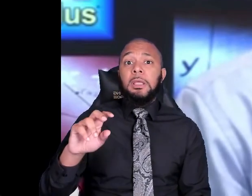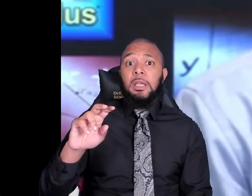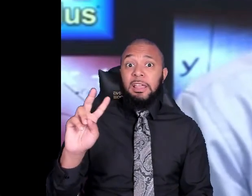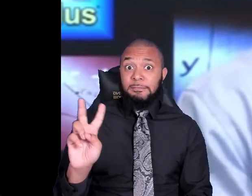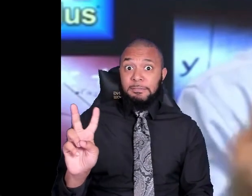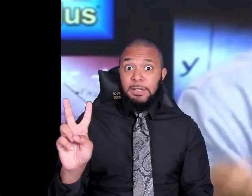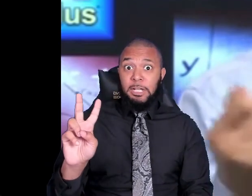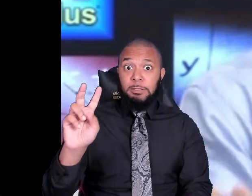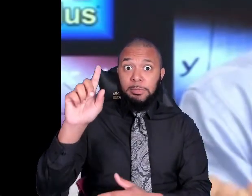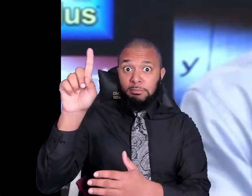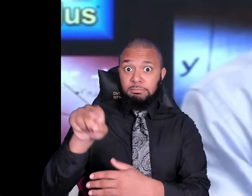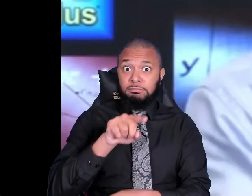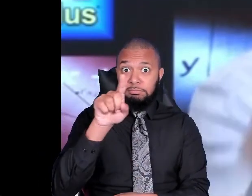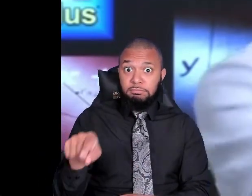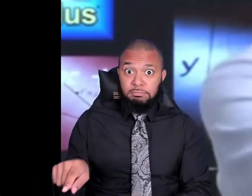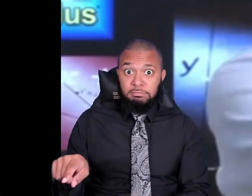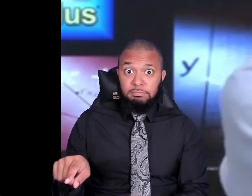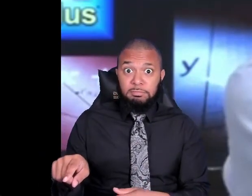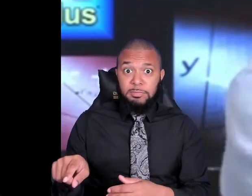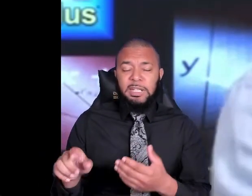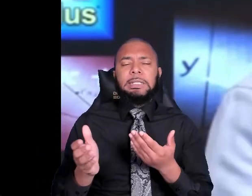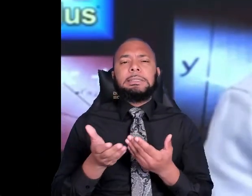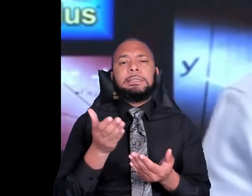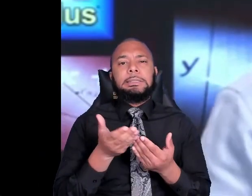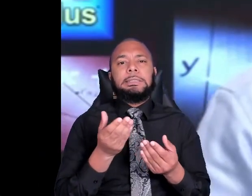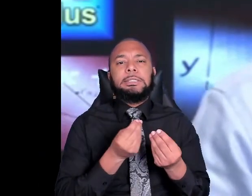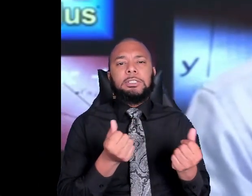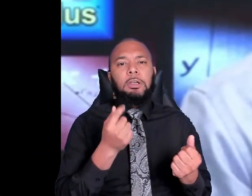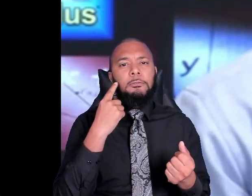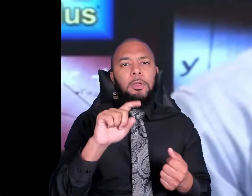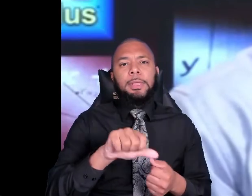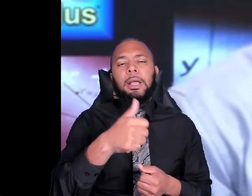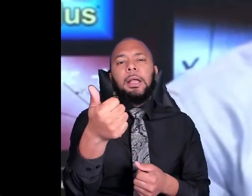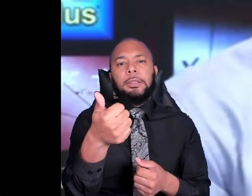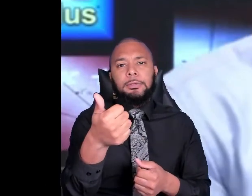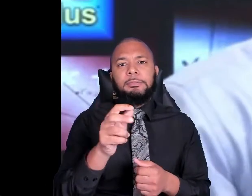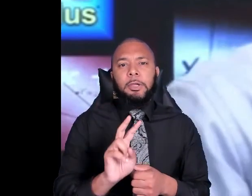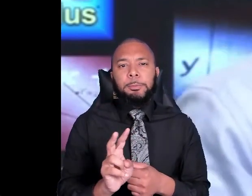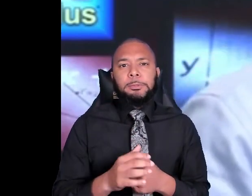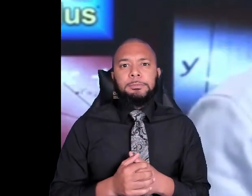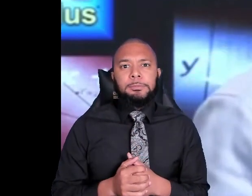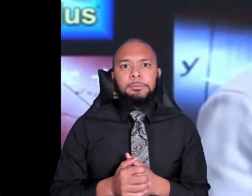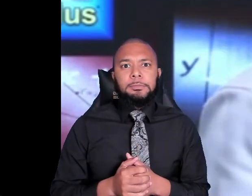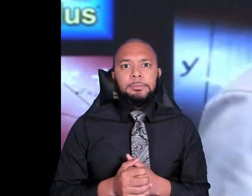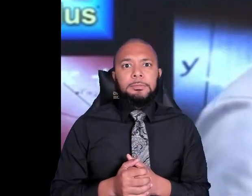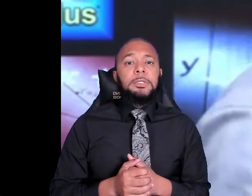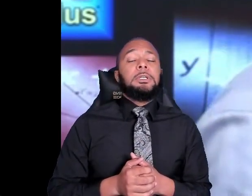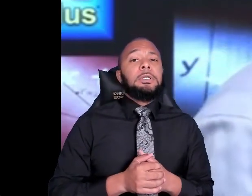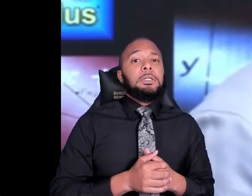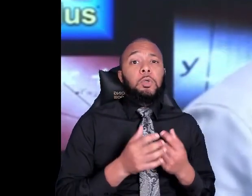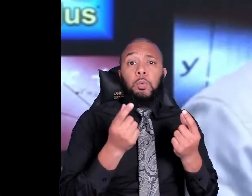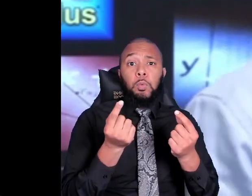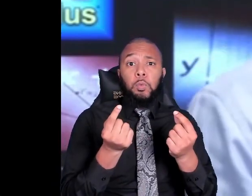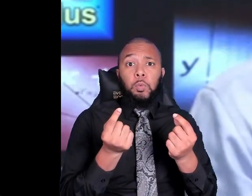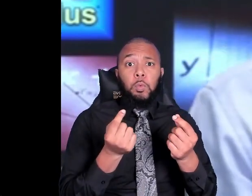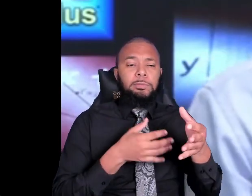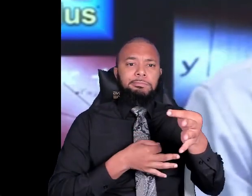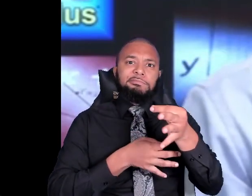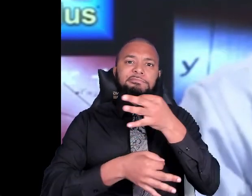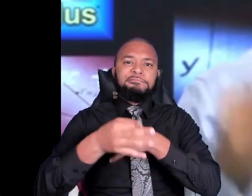each other, it's very easy to solve for the other variable. Input that variable into either